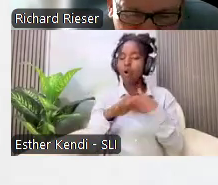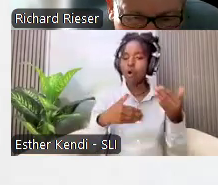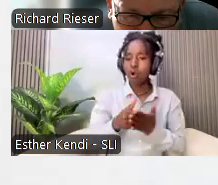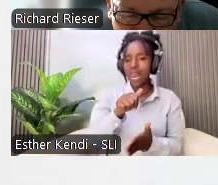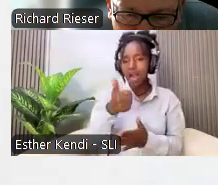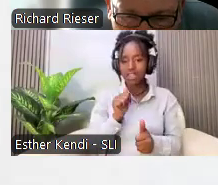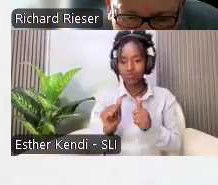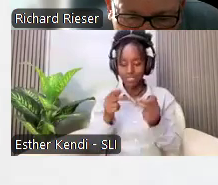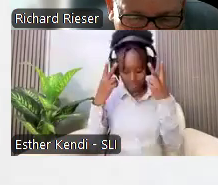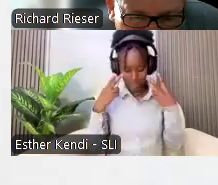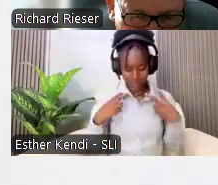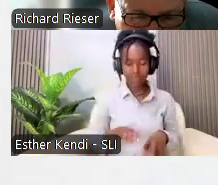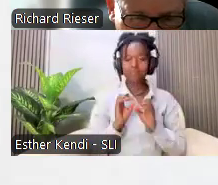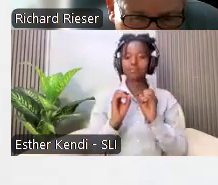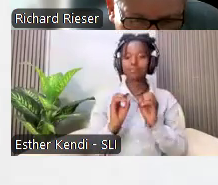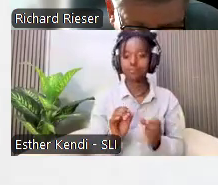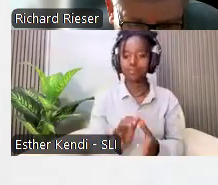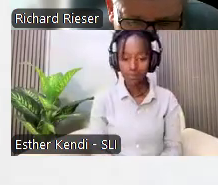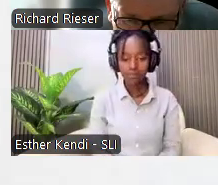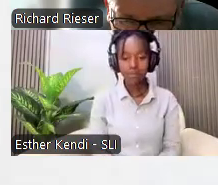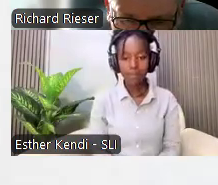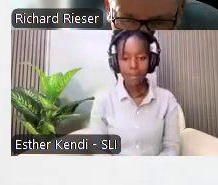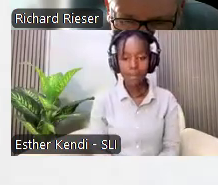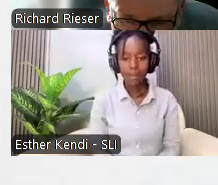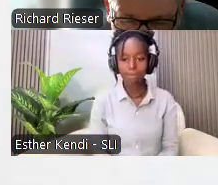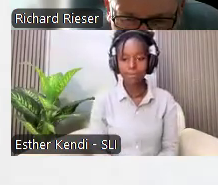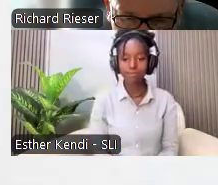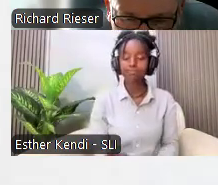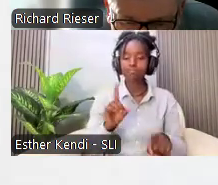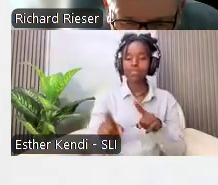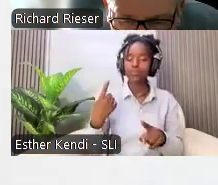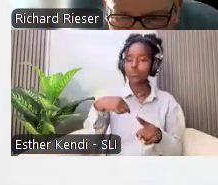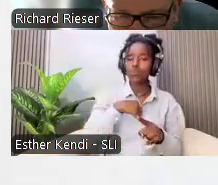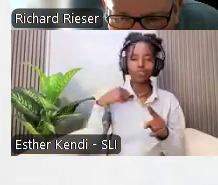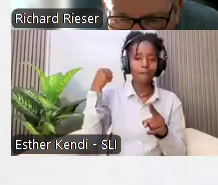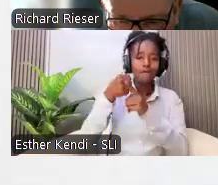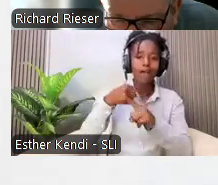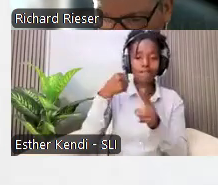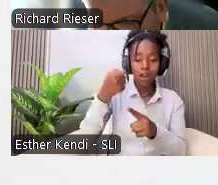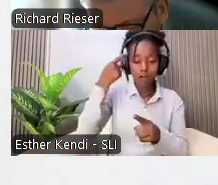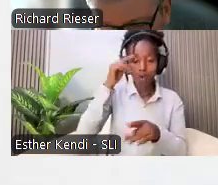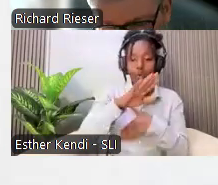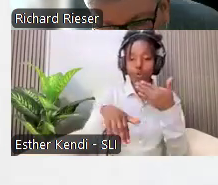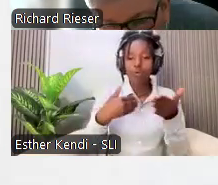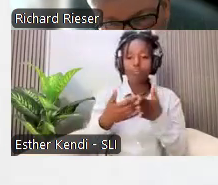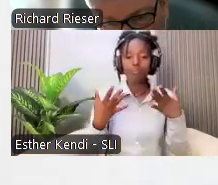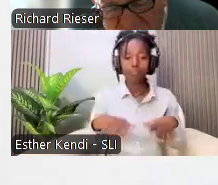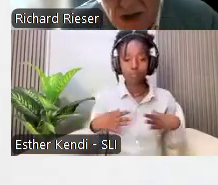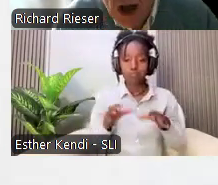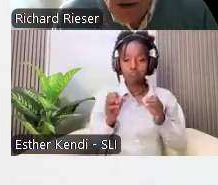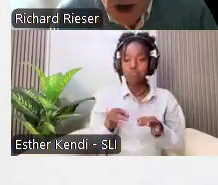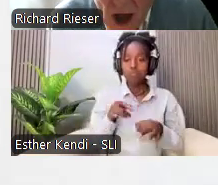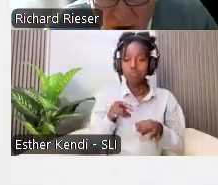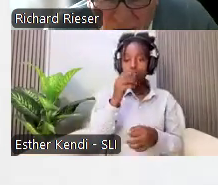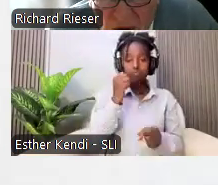epilepsy, and so on. We are fighting for all of those people. And it's important that in your work, wherever you are, that you